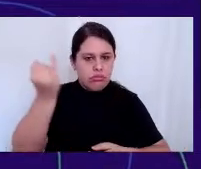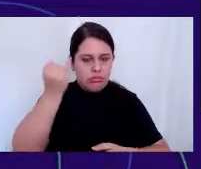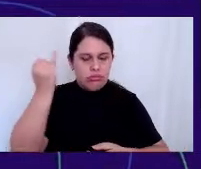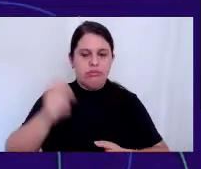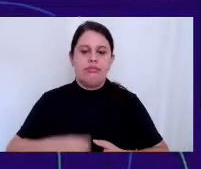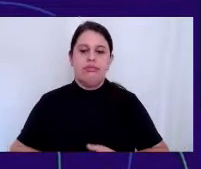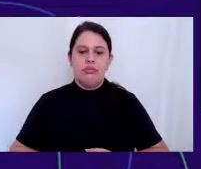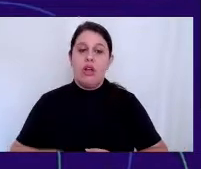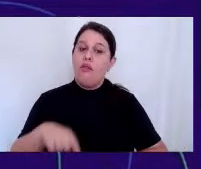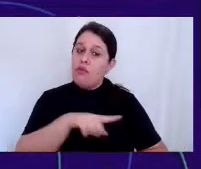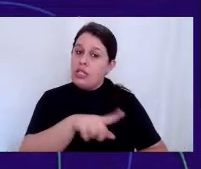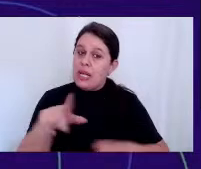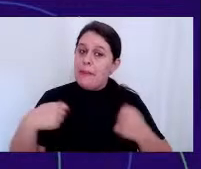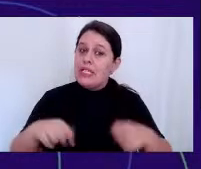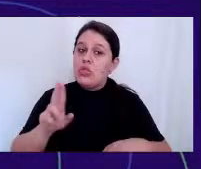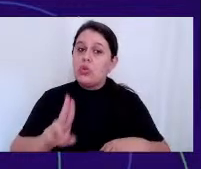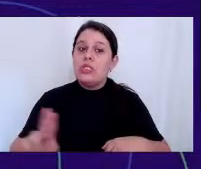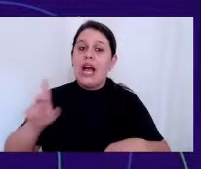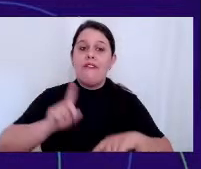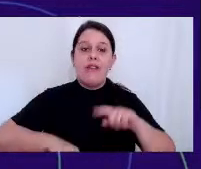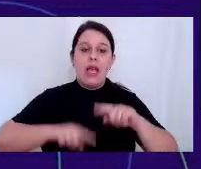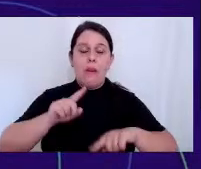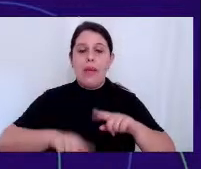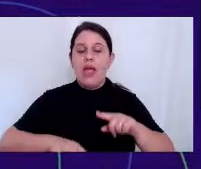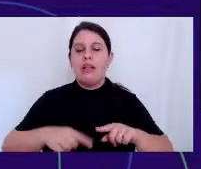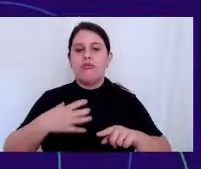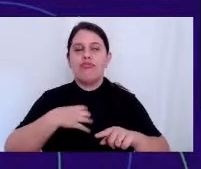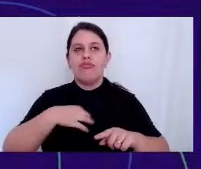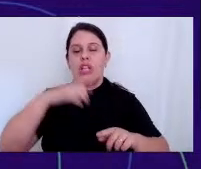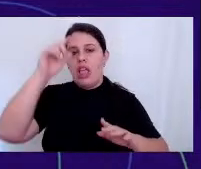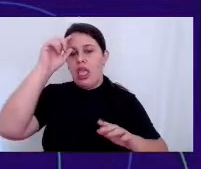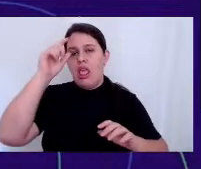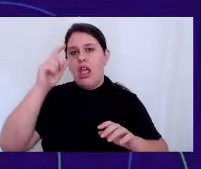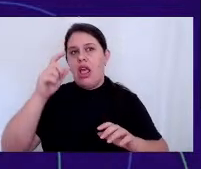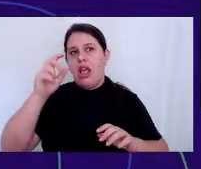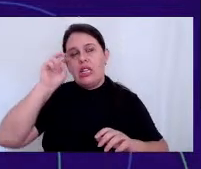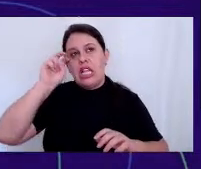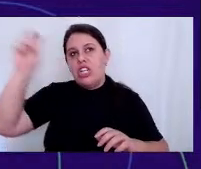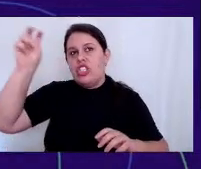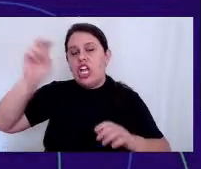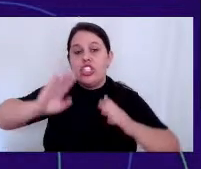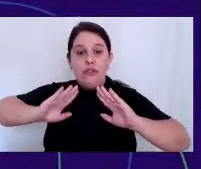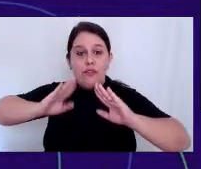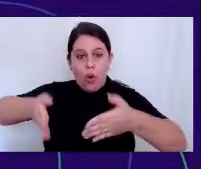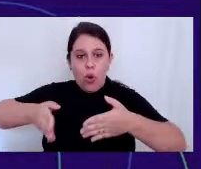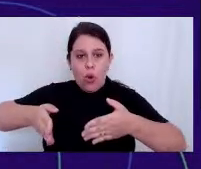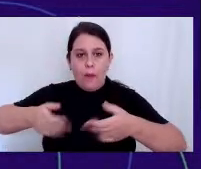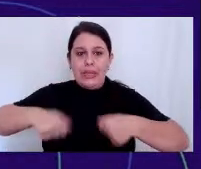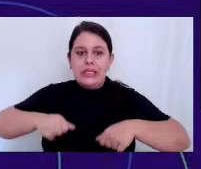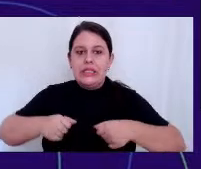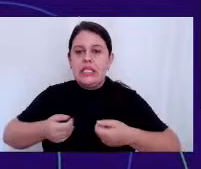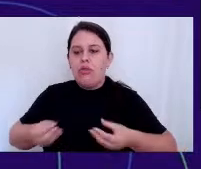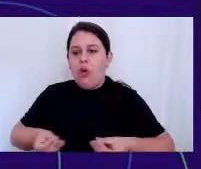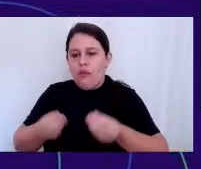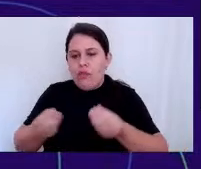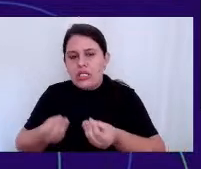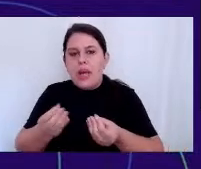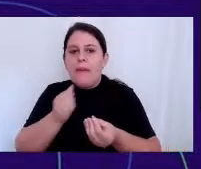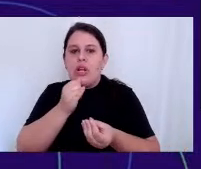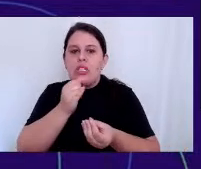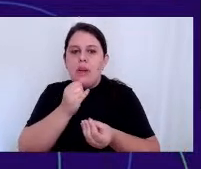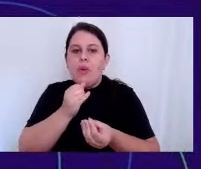right? So you do want to provide context, and we'll show you what that means in just a second, looking at a task. You want to include helpful